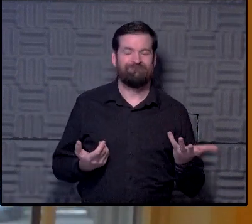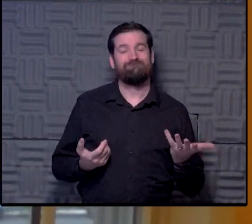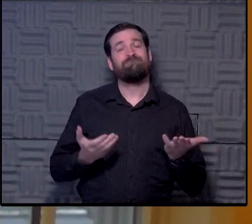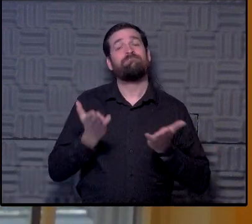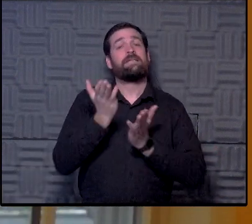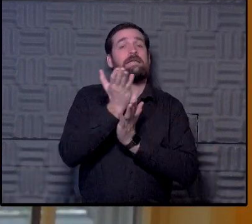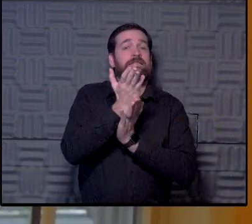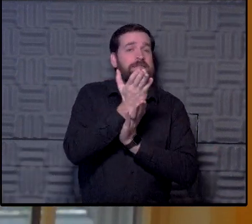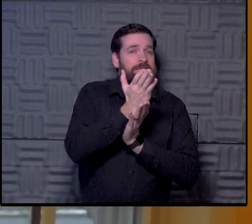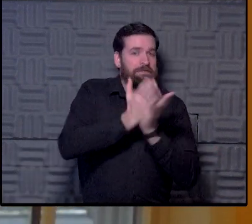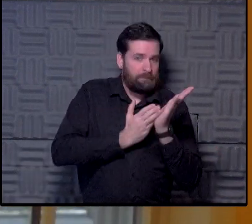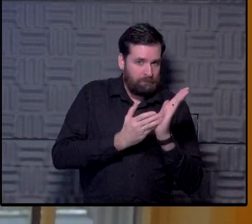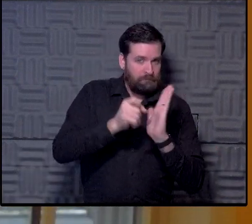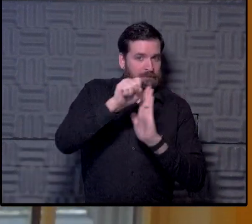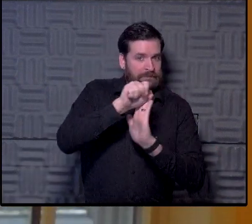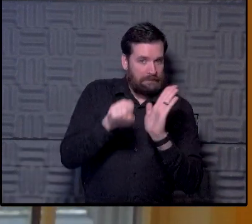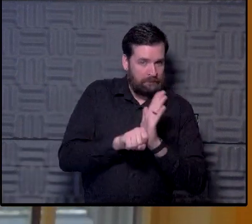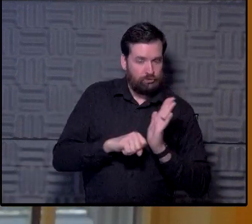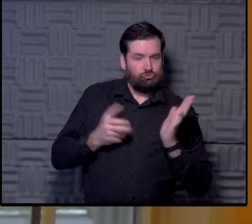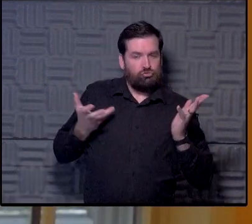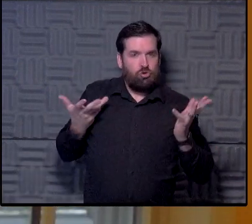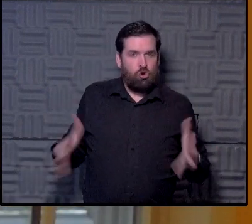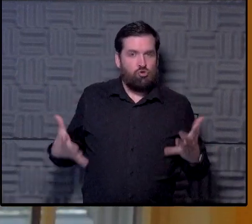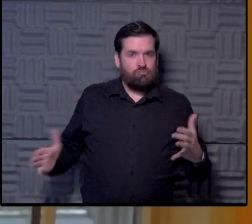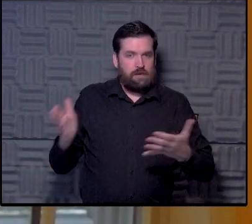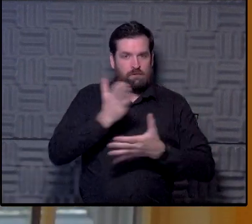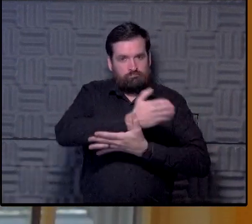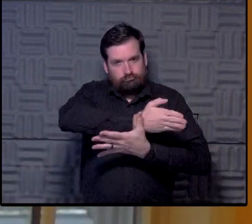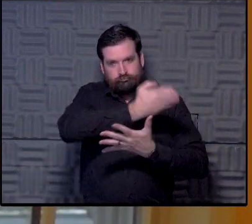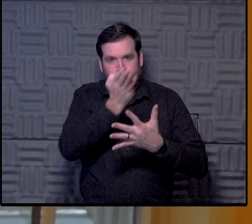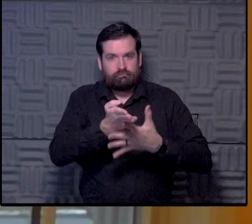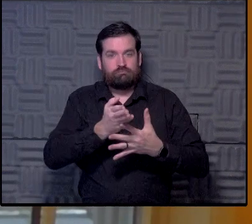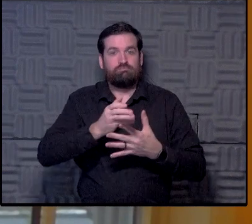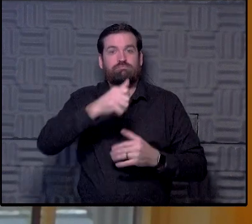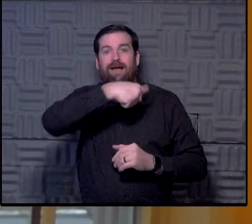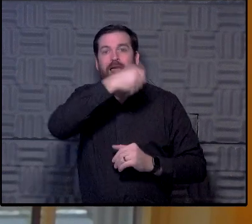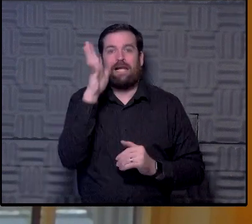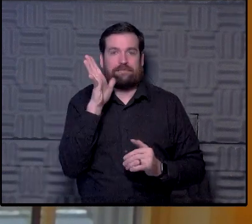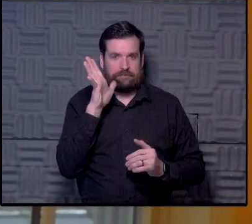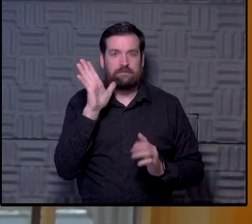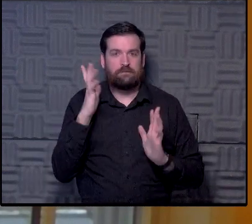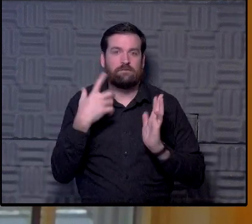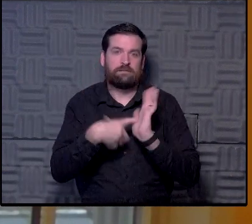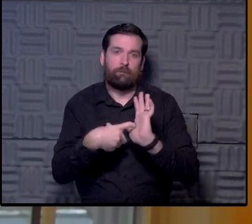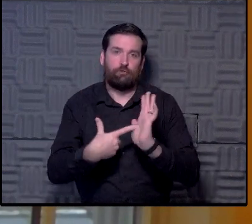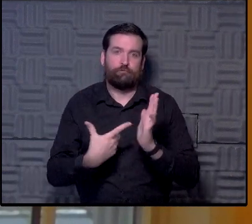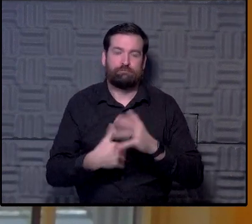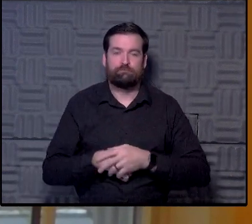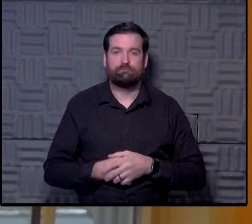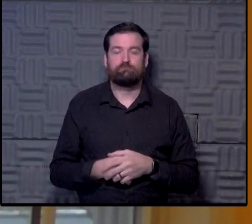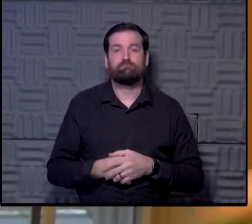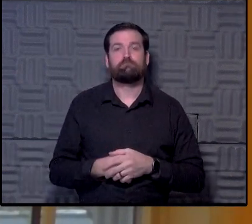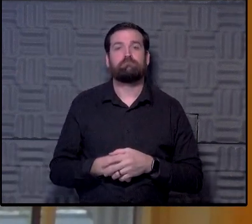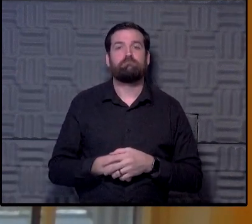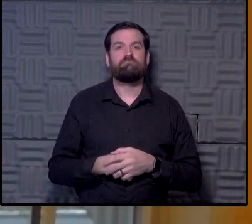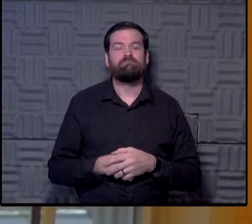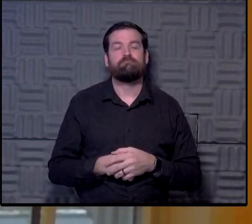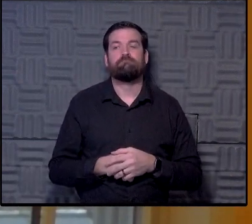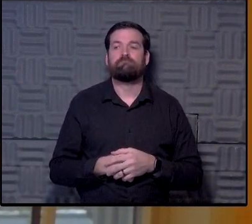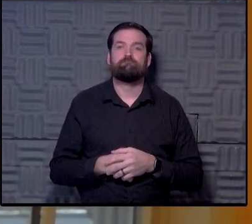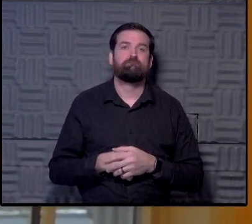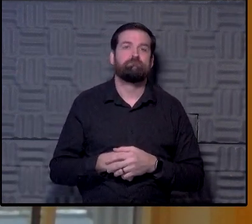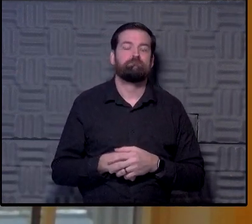some states that have already moved into that. Alaska is an example. So some of them just have different